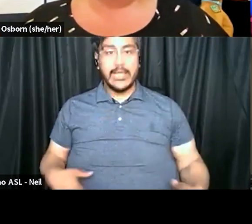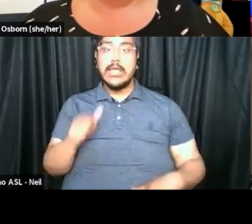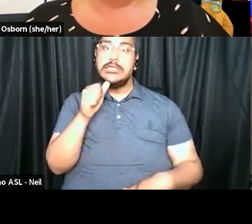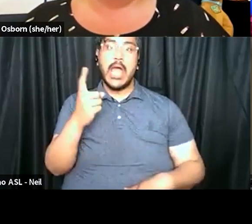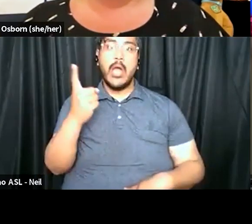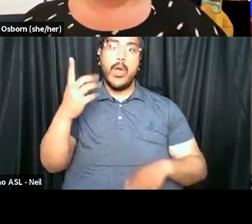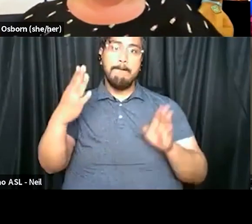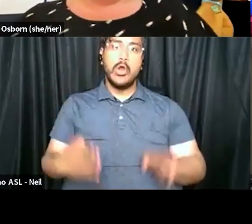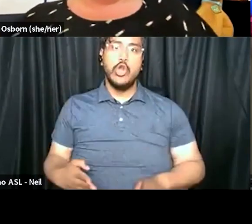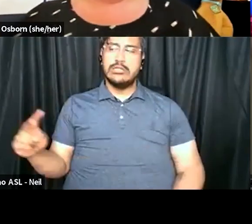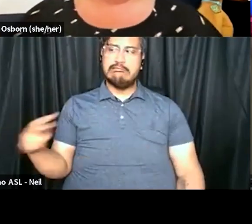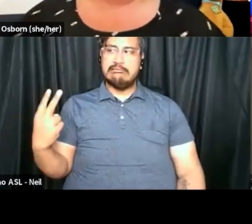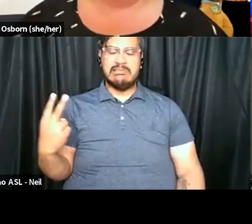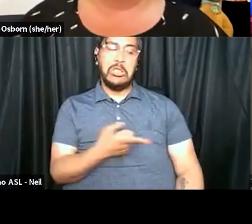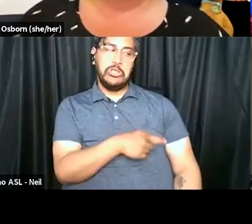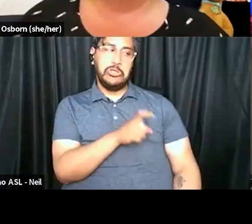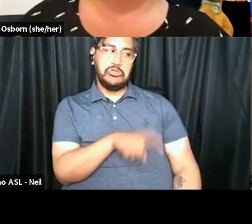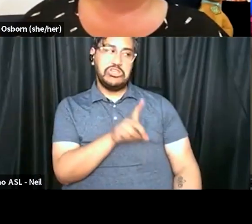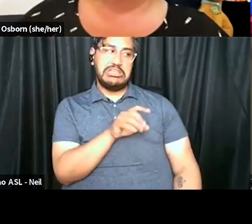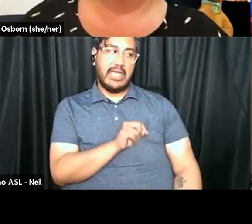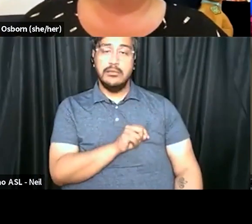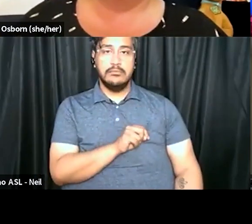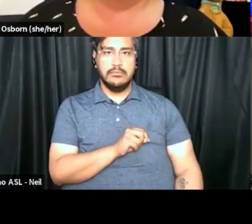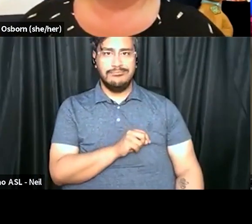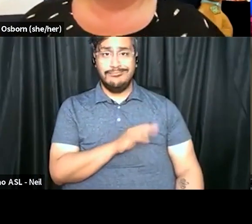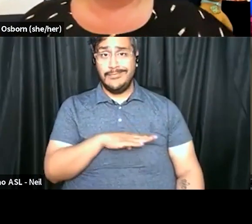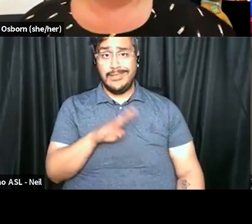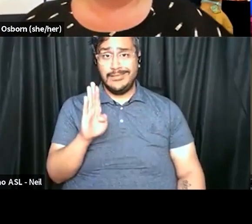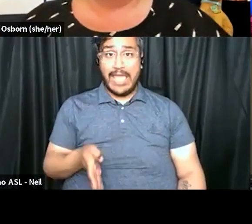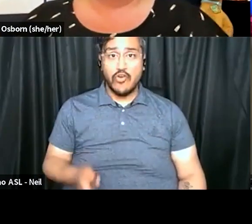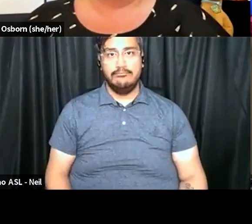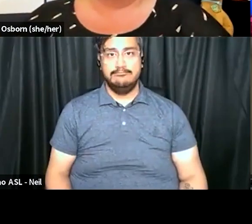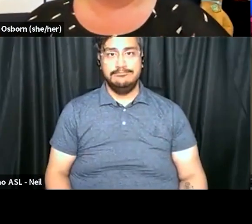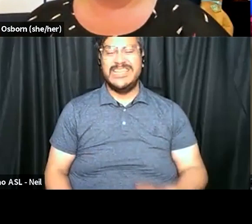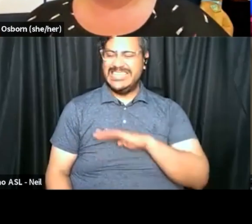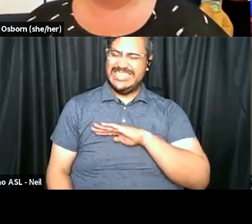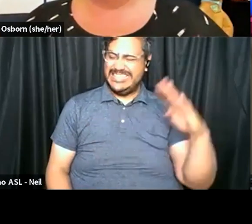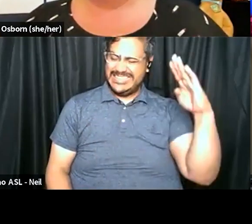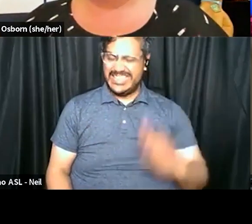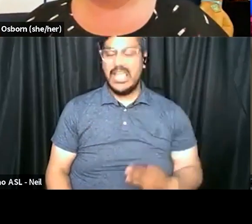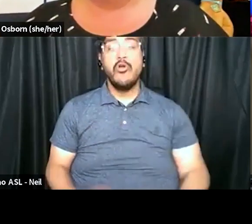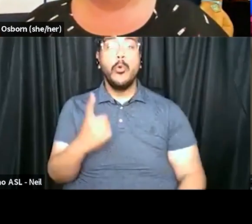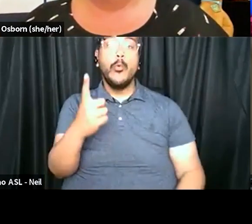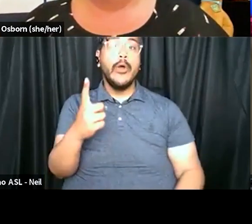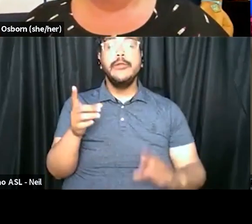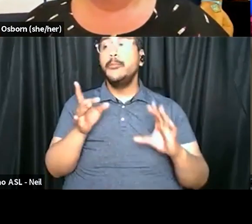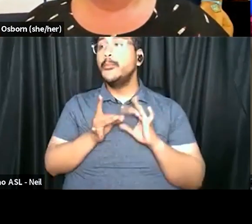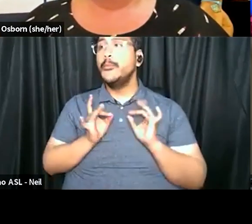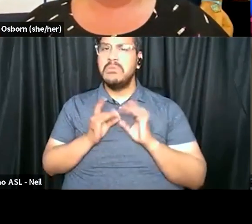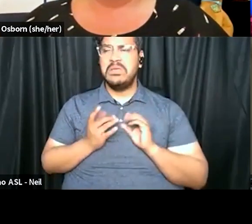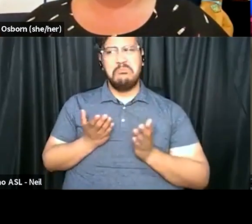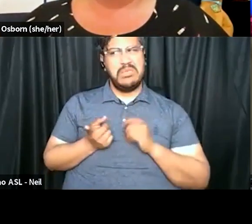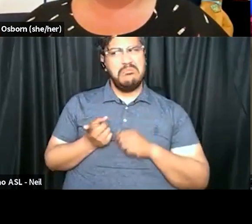that I should go on a diet for a whole weekend. Not one person made comments to me about, maybe you should do